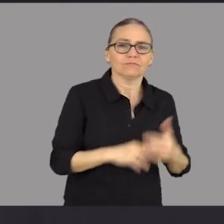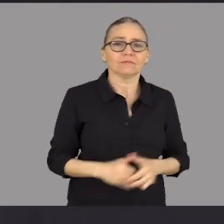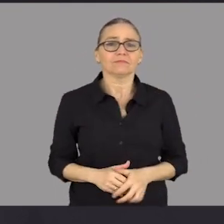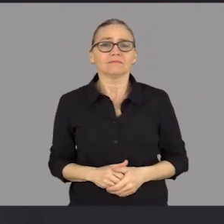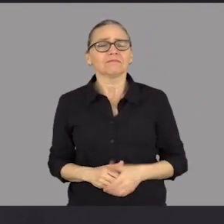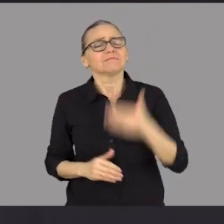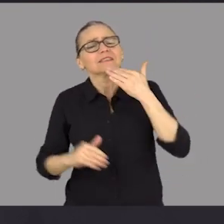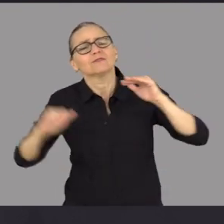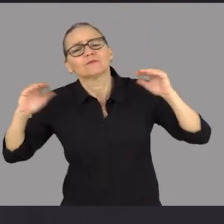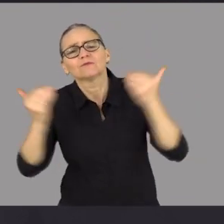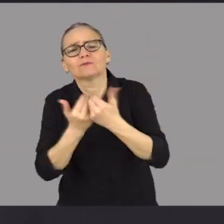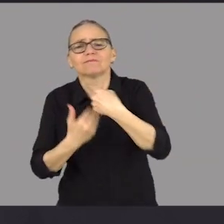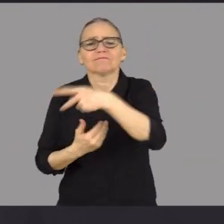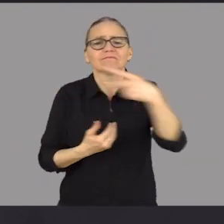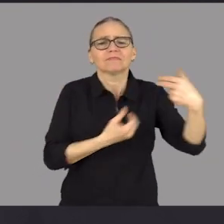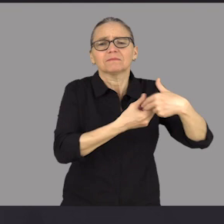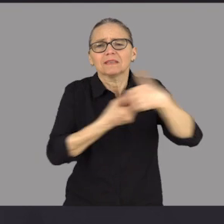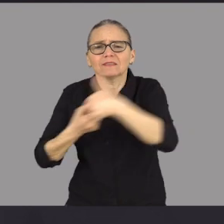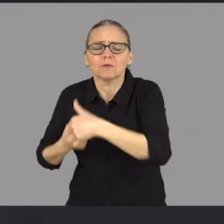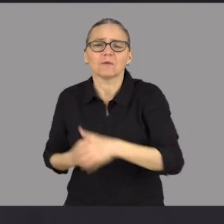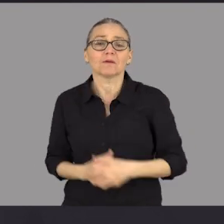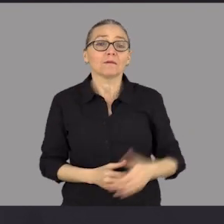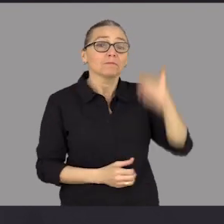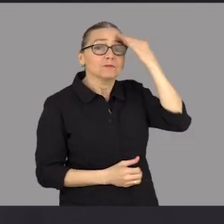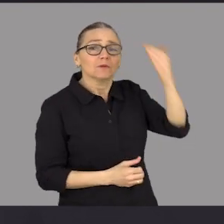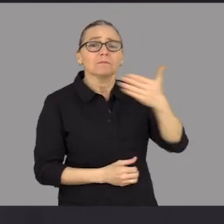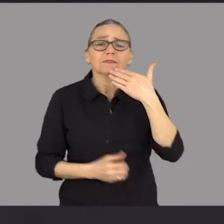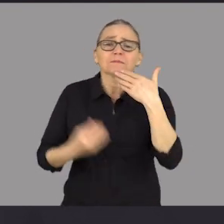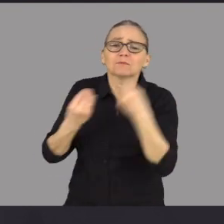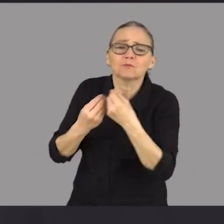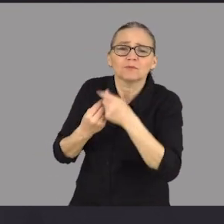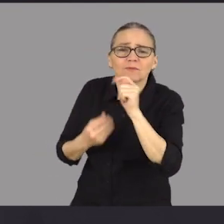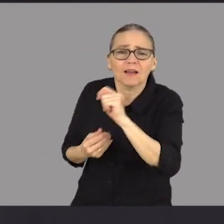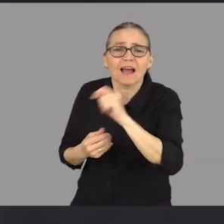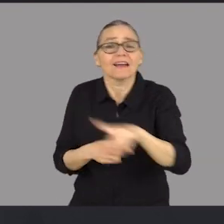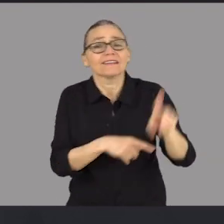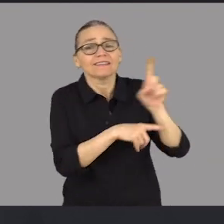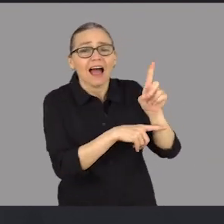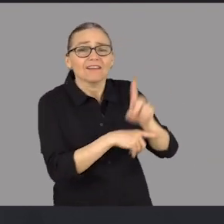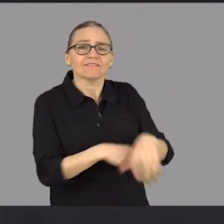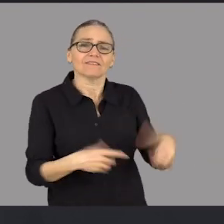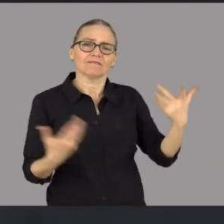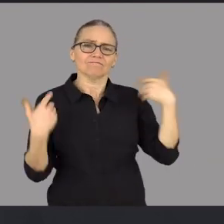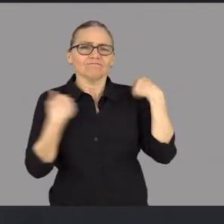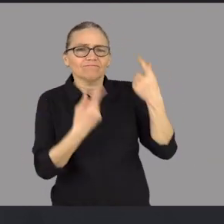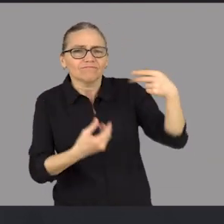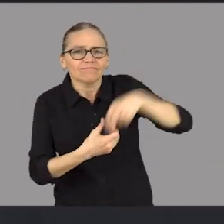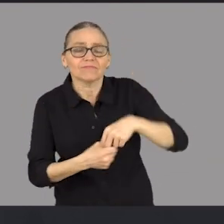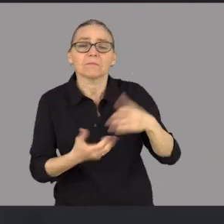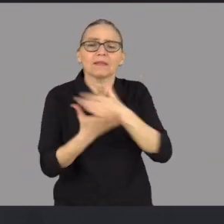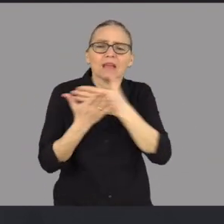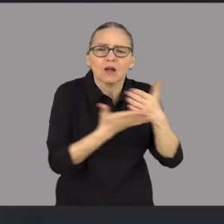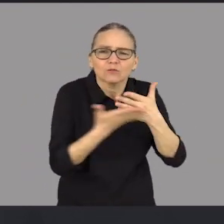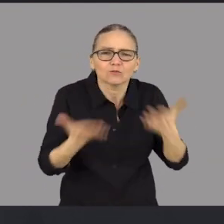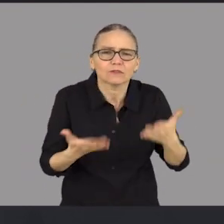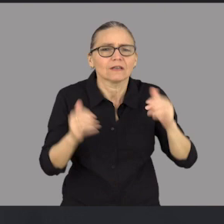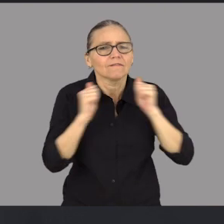and answer session. Thank you all so much for joining us. Thank you so much to Tanya and Dave. Just a big